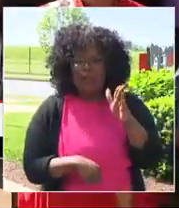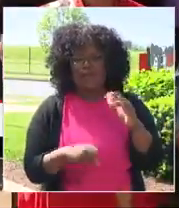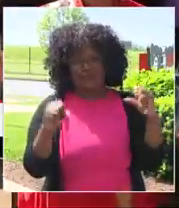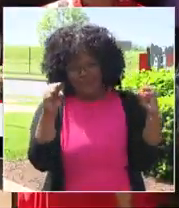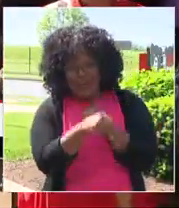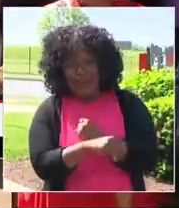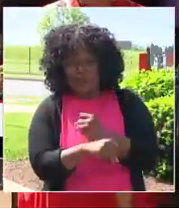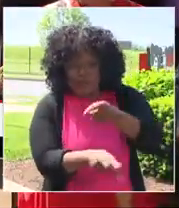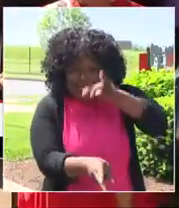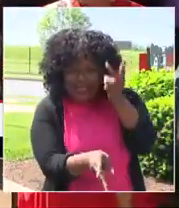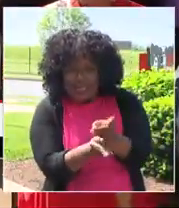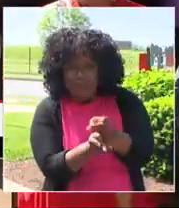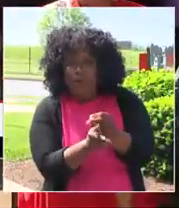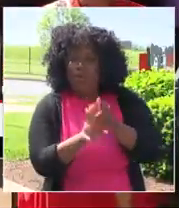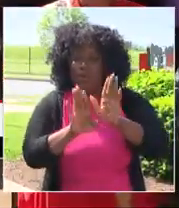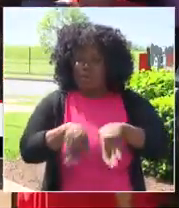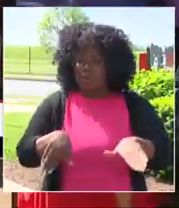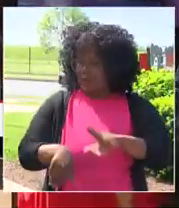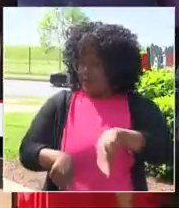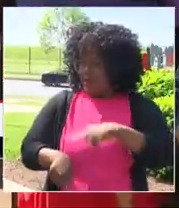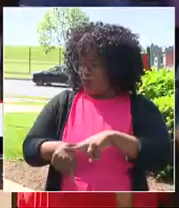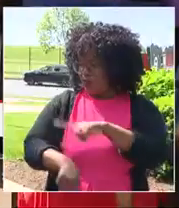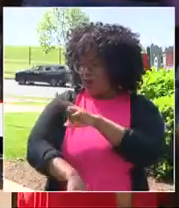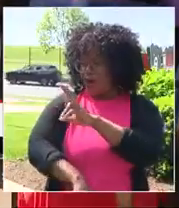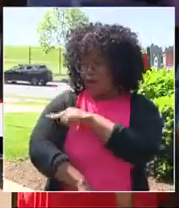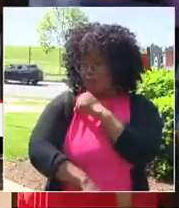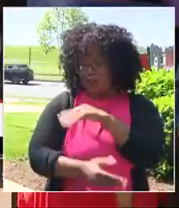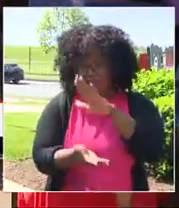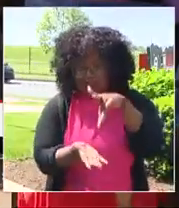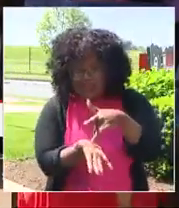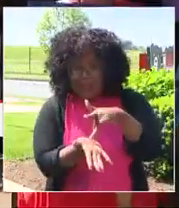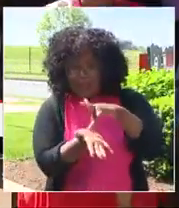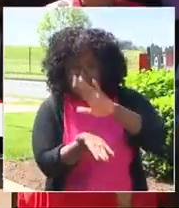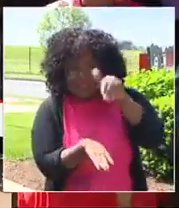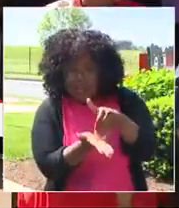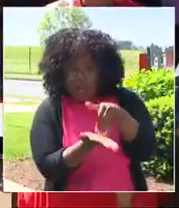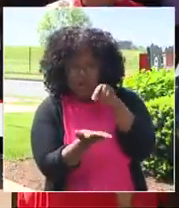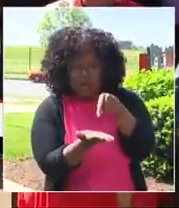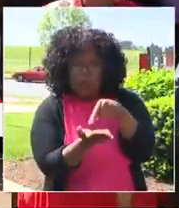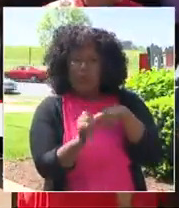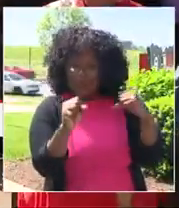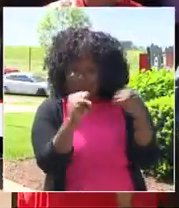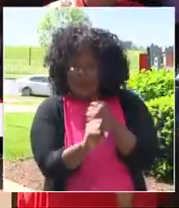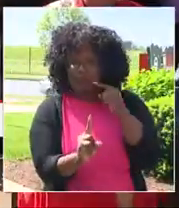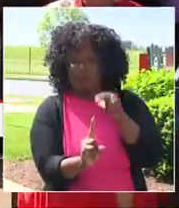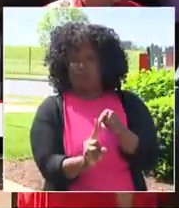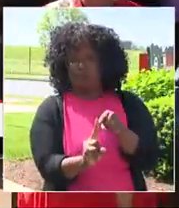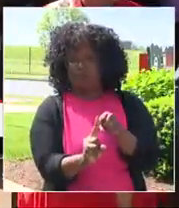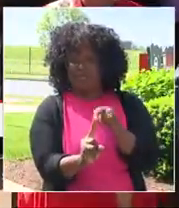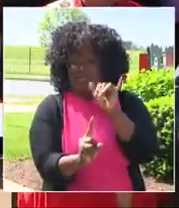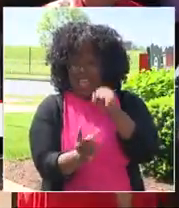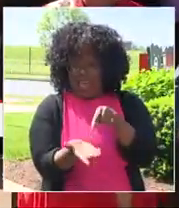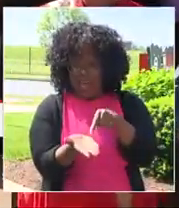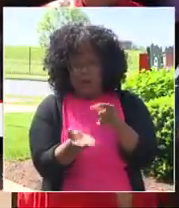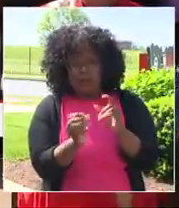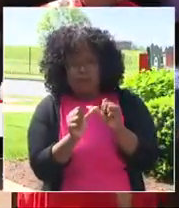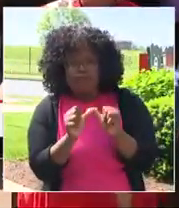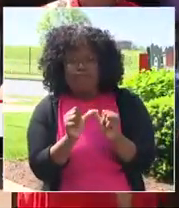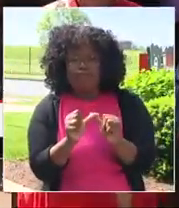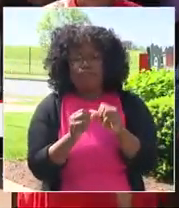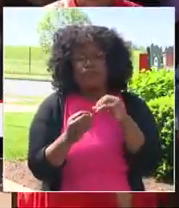keep Children's National Medical Center the Center for Pediatric